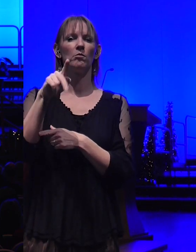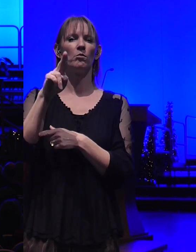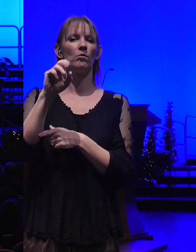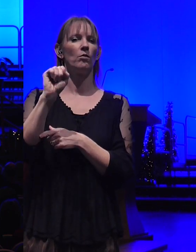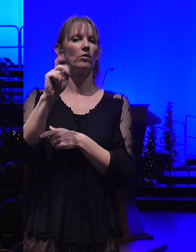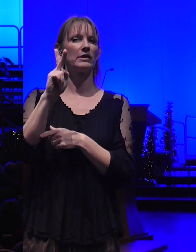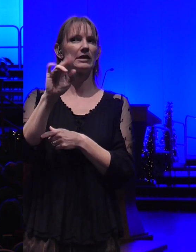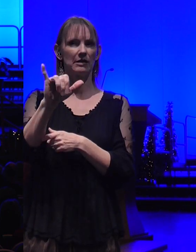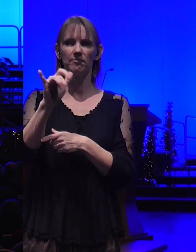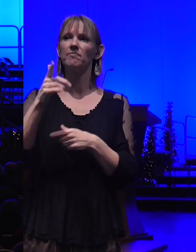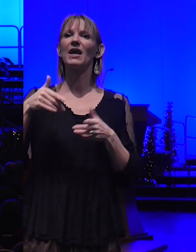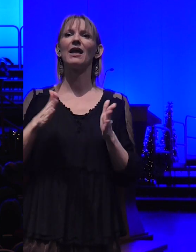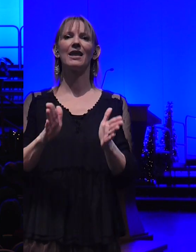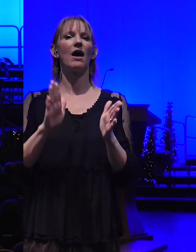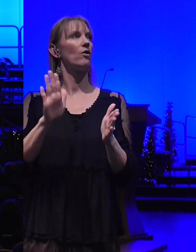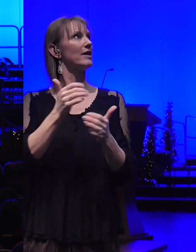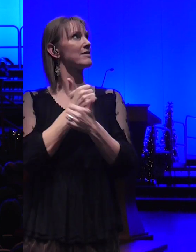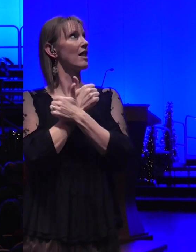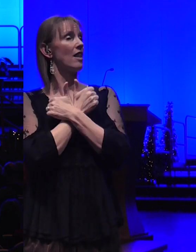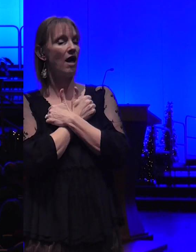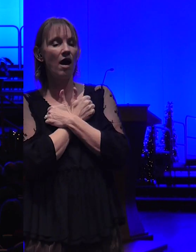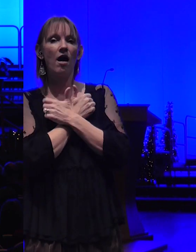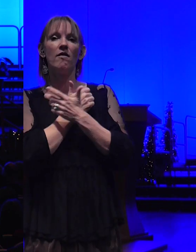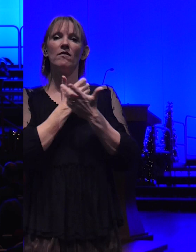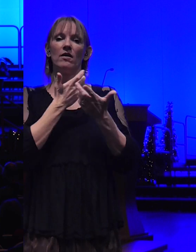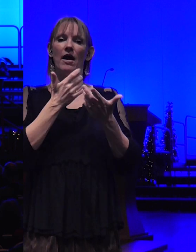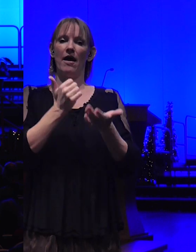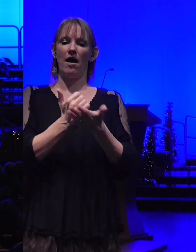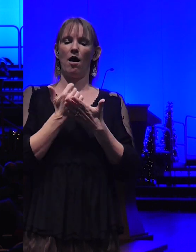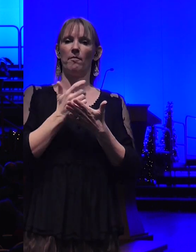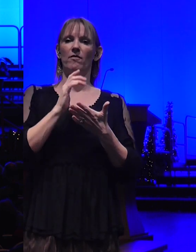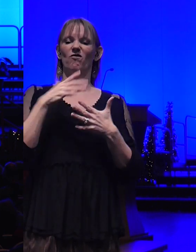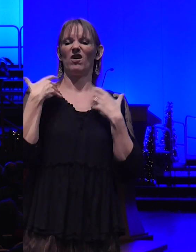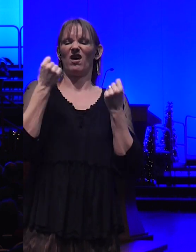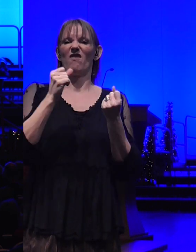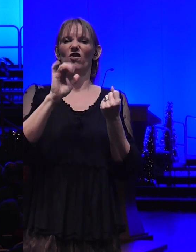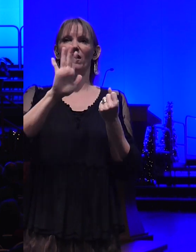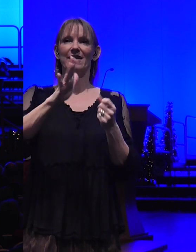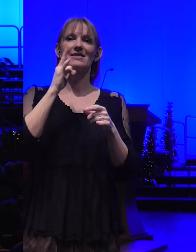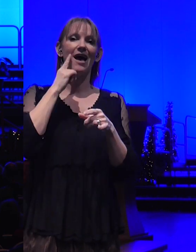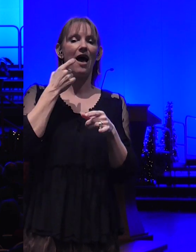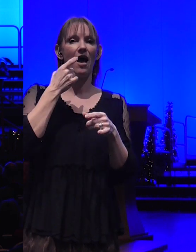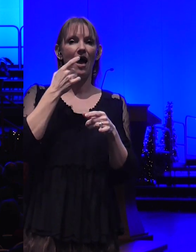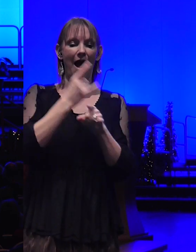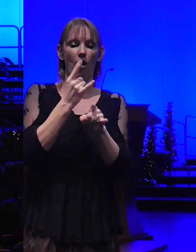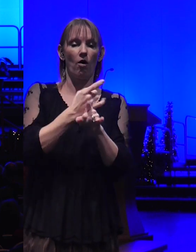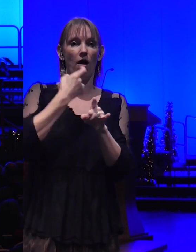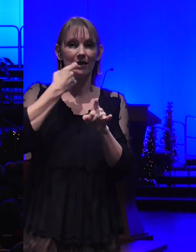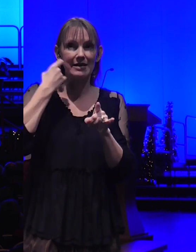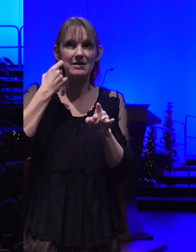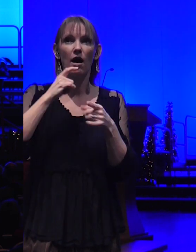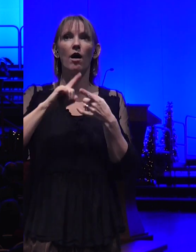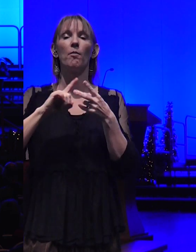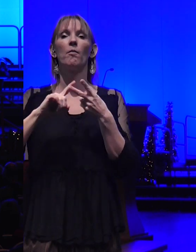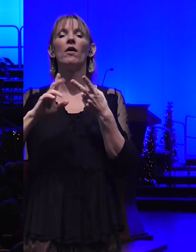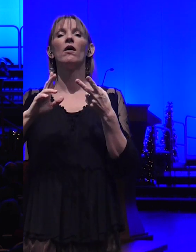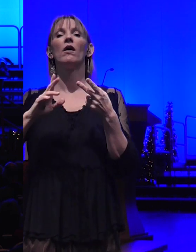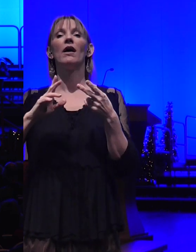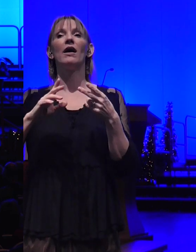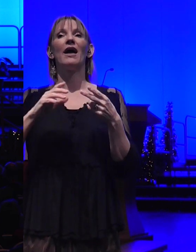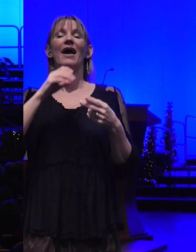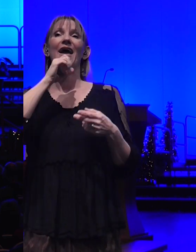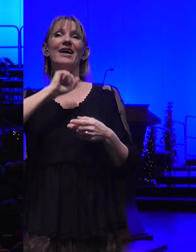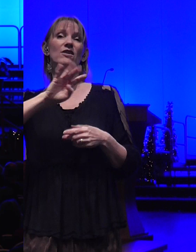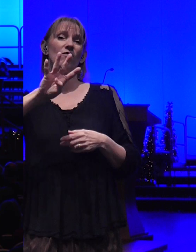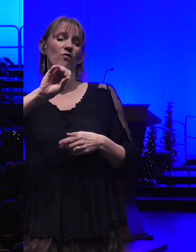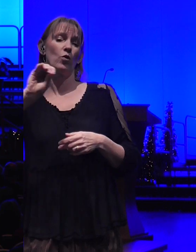the unfolding love within him to take him beyond alcoholism and into his psychological career. But then in his late 40s and early